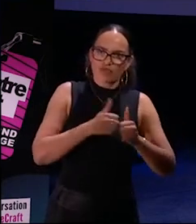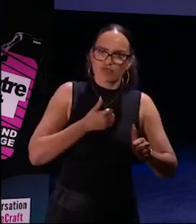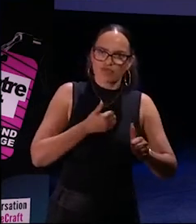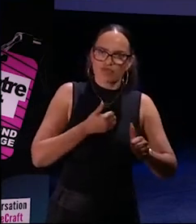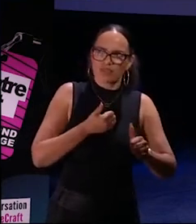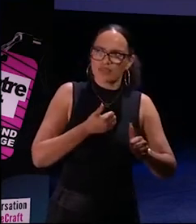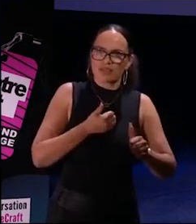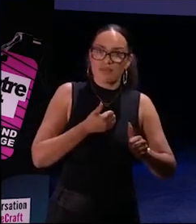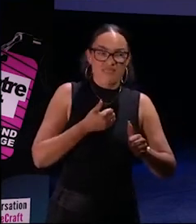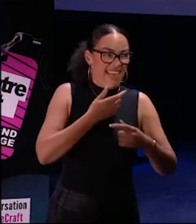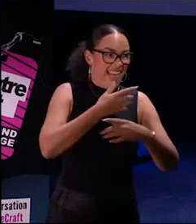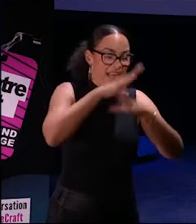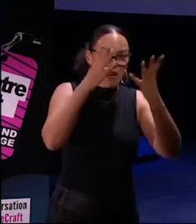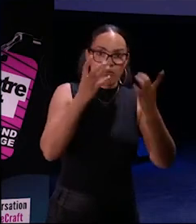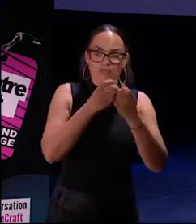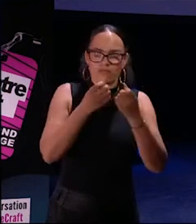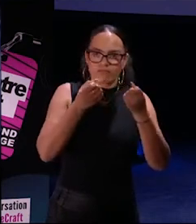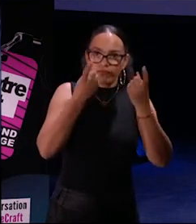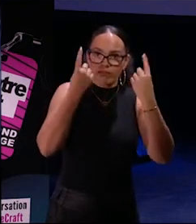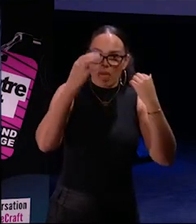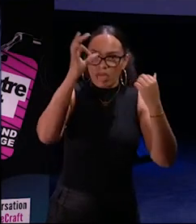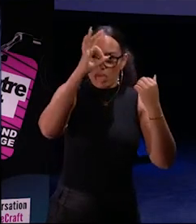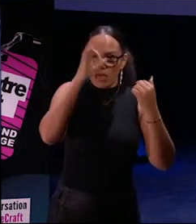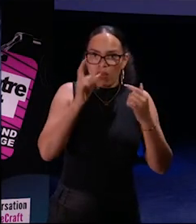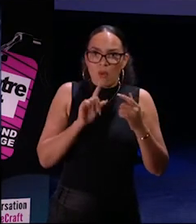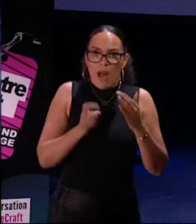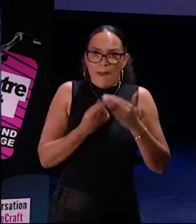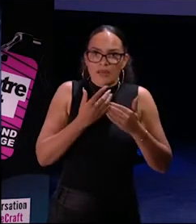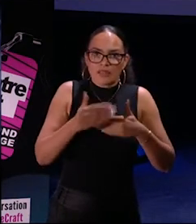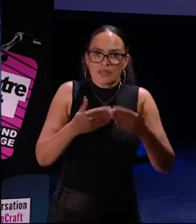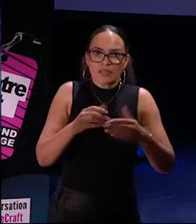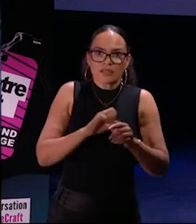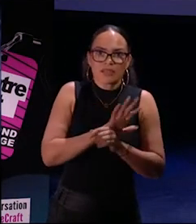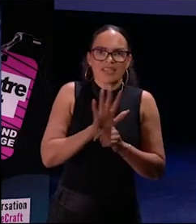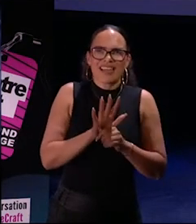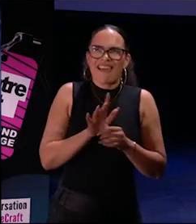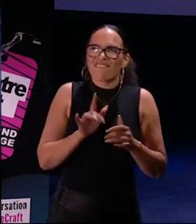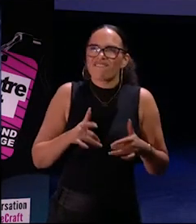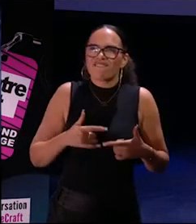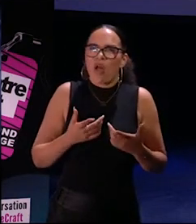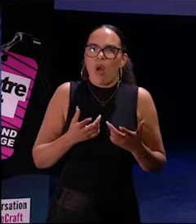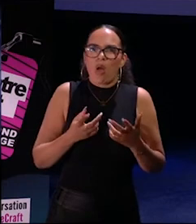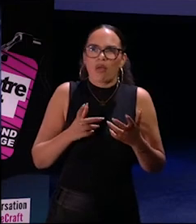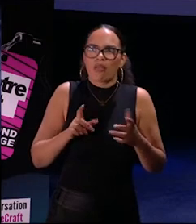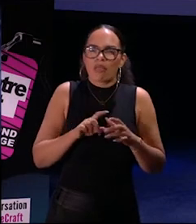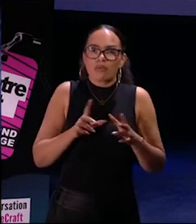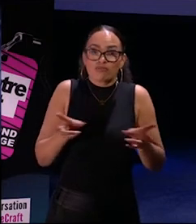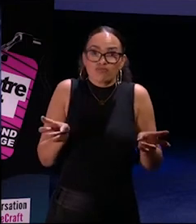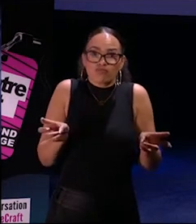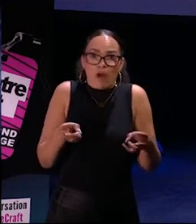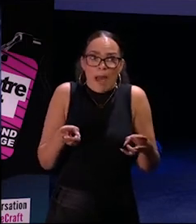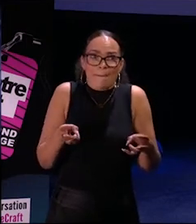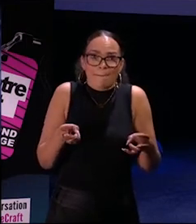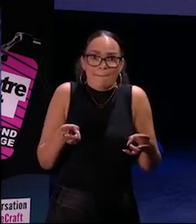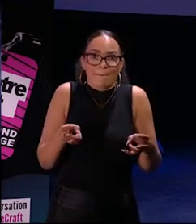had any idea what was going on. So the pandemic was really, it's like we were held in this vacuum. And, you know,